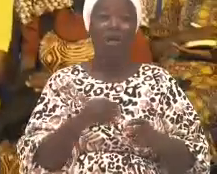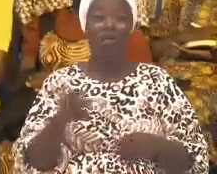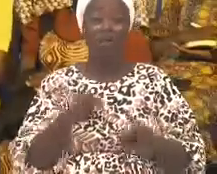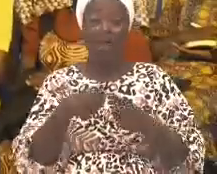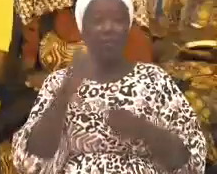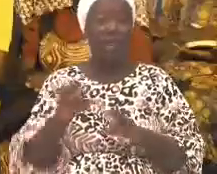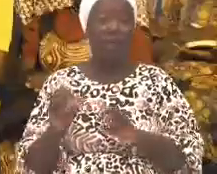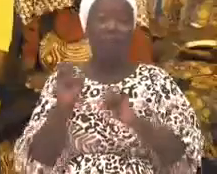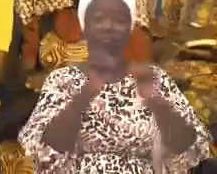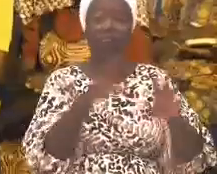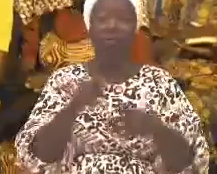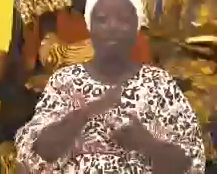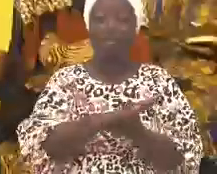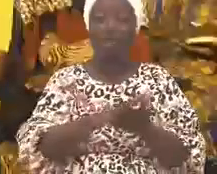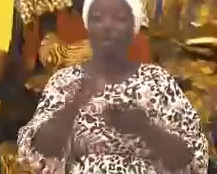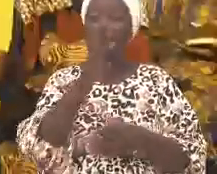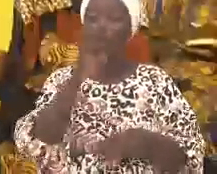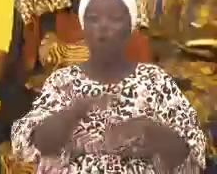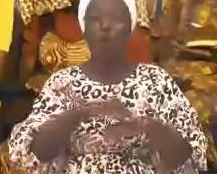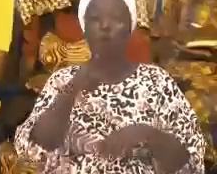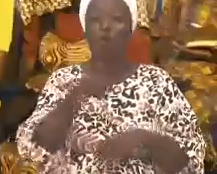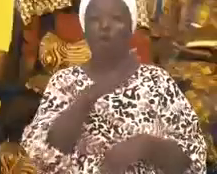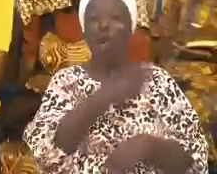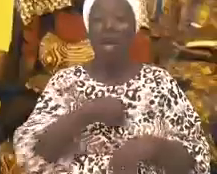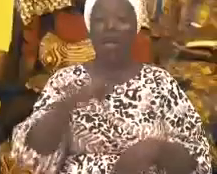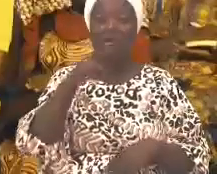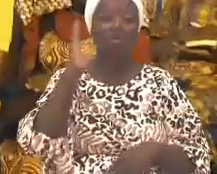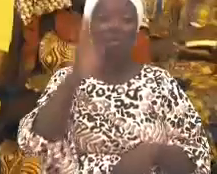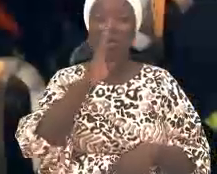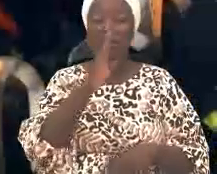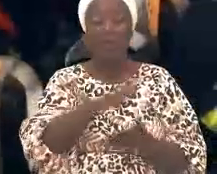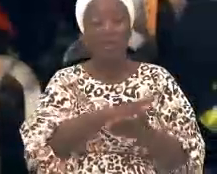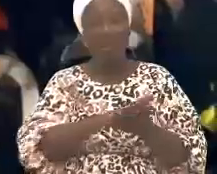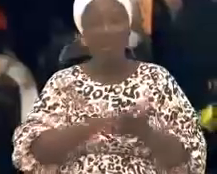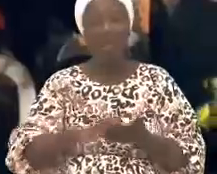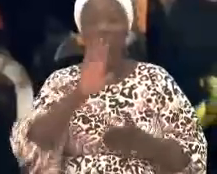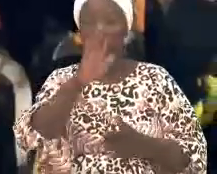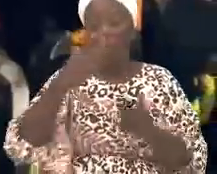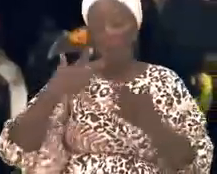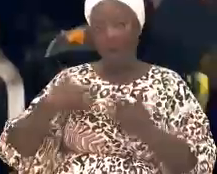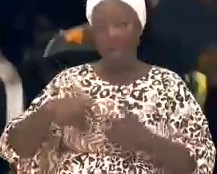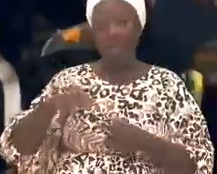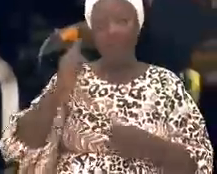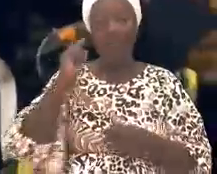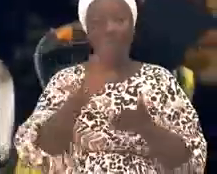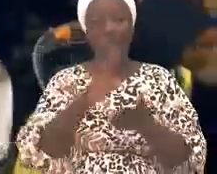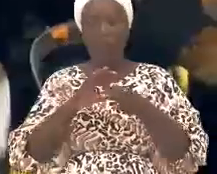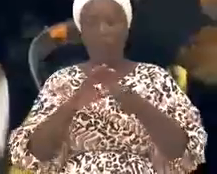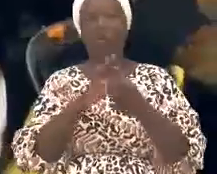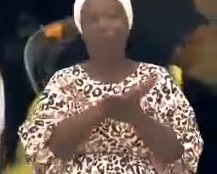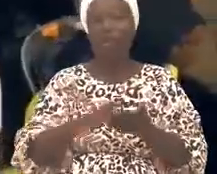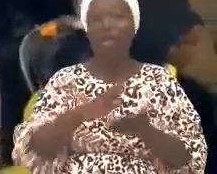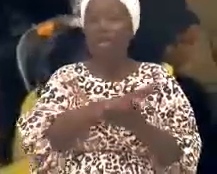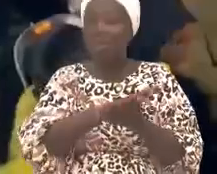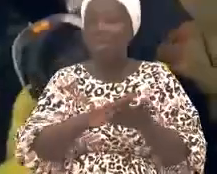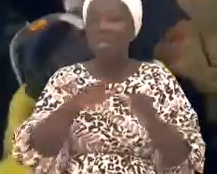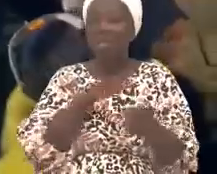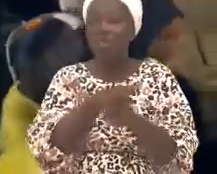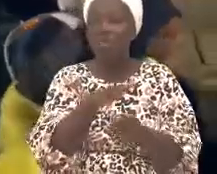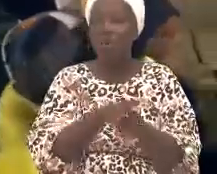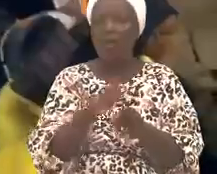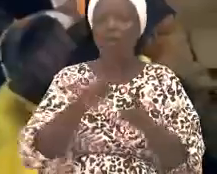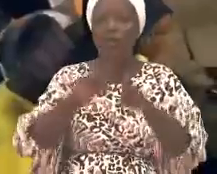and ye shall be clean. Your heart will become clean, clean enough to go to heaven.